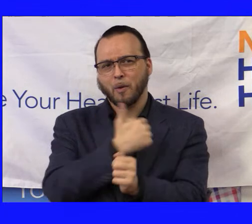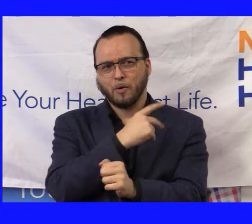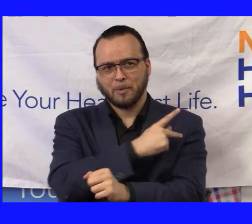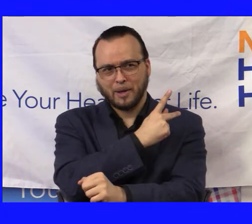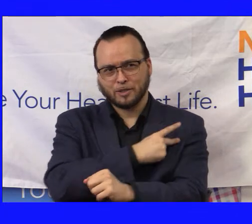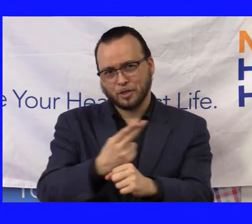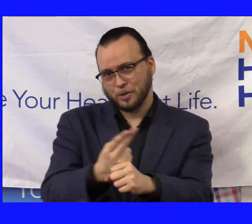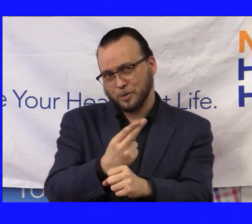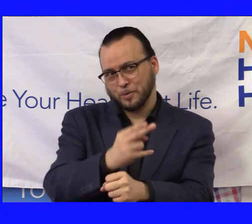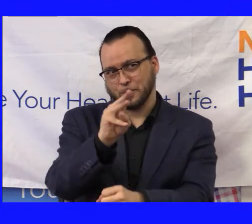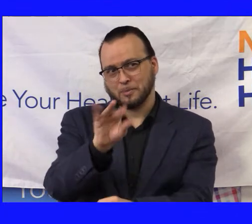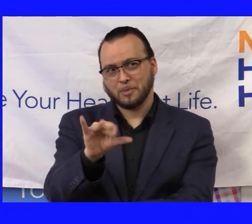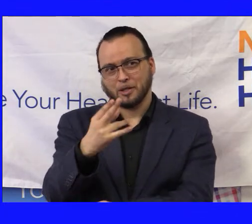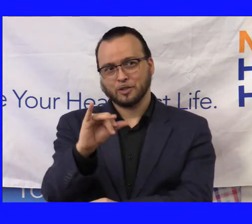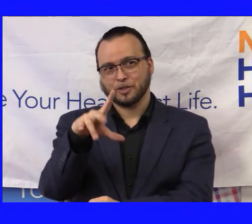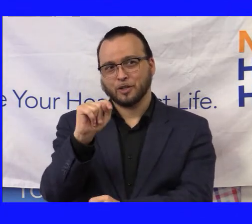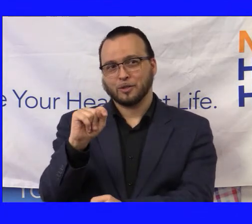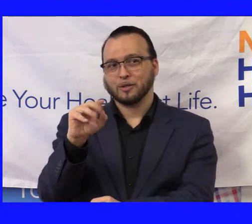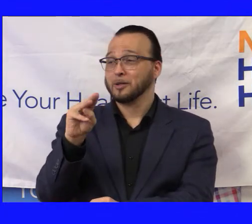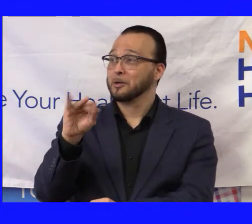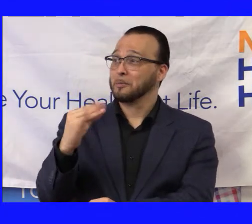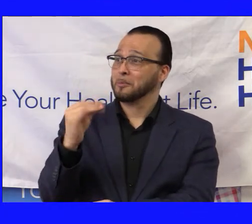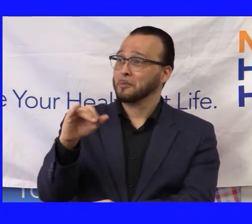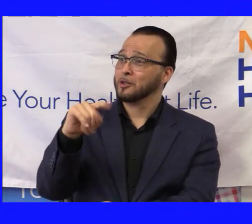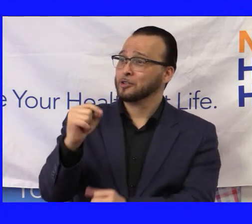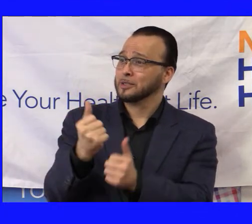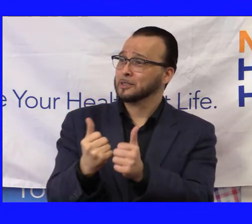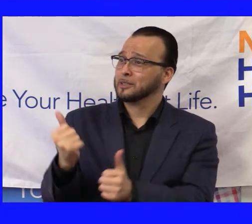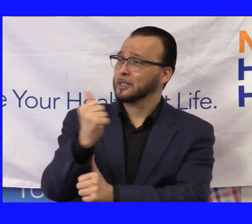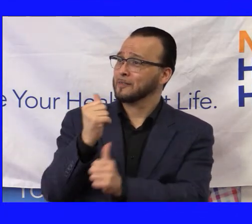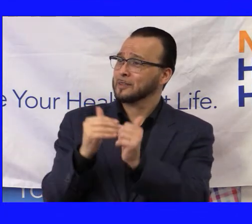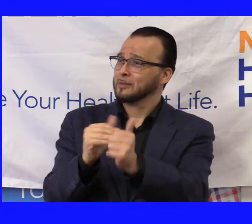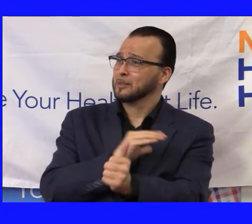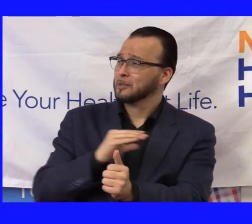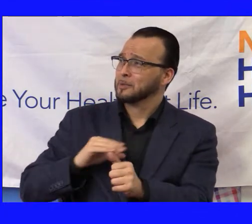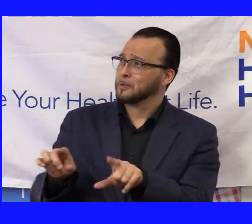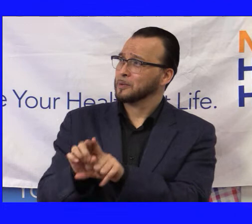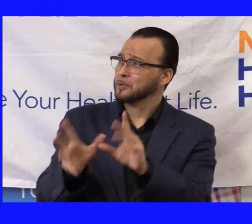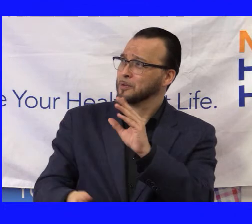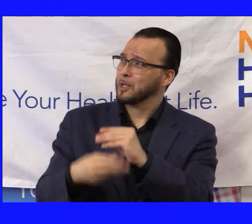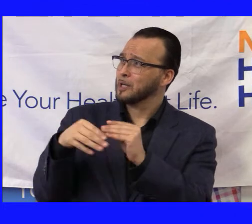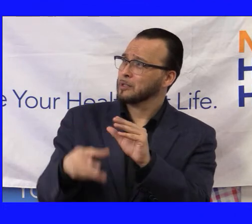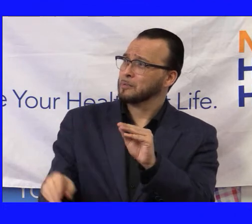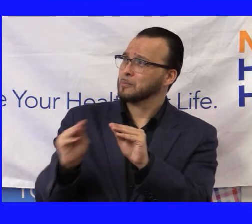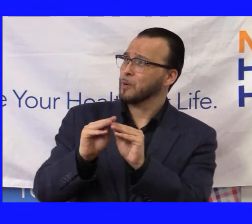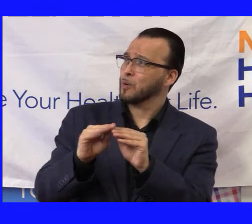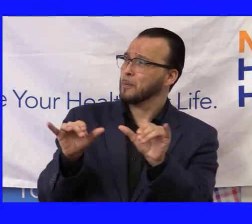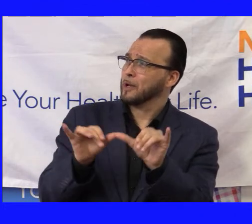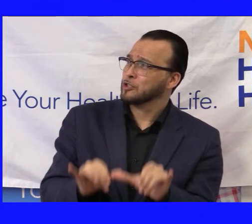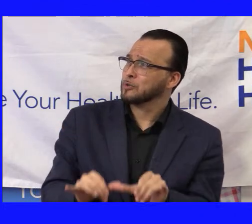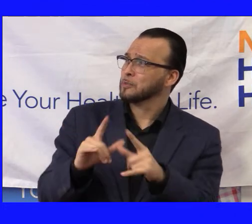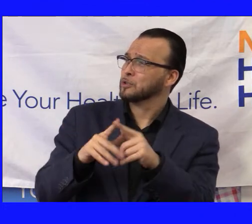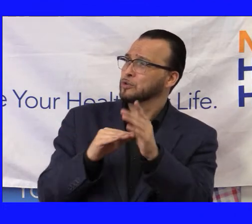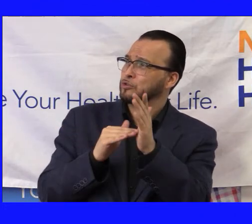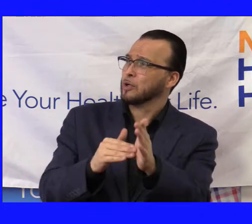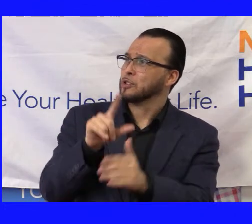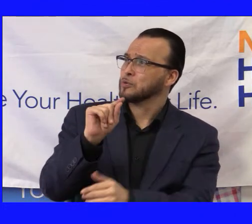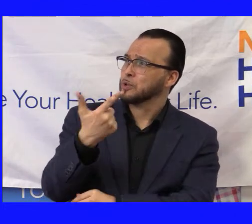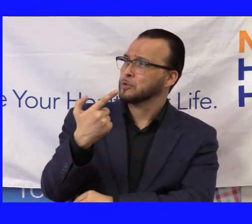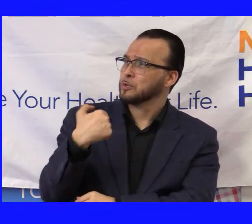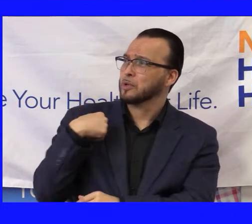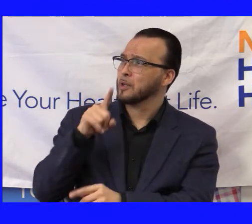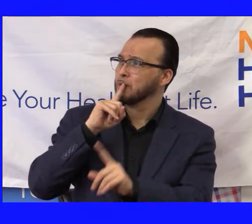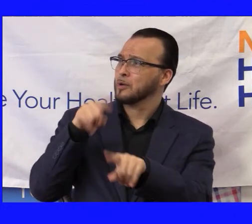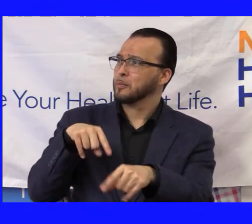using MyChart, the MyChart Executive Steering Committee has also added additional metrics to track in 2021. Reporting components